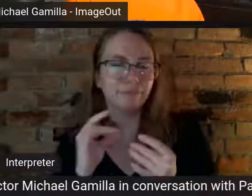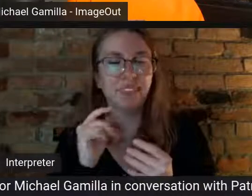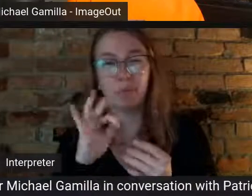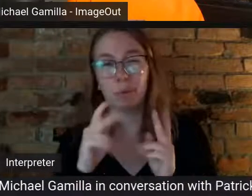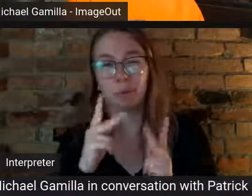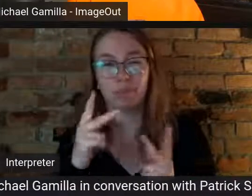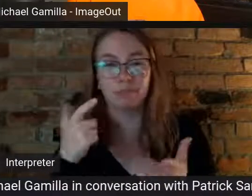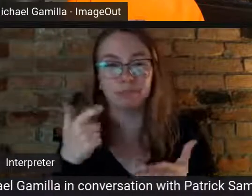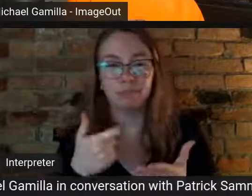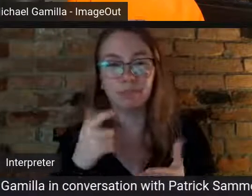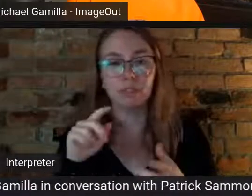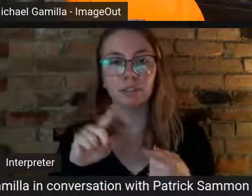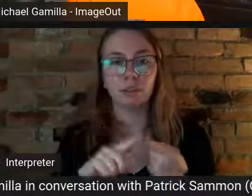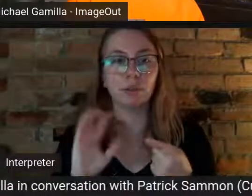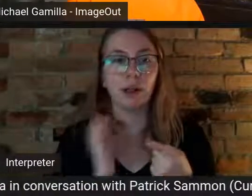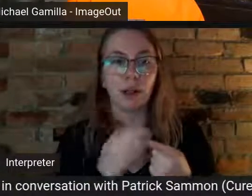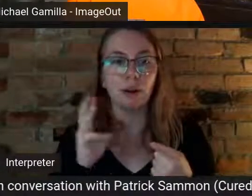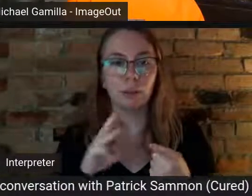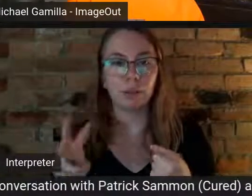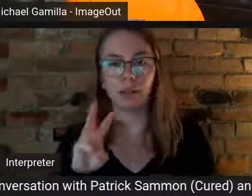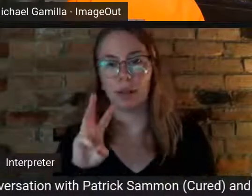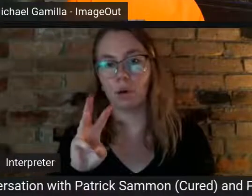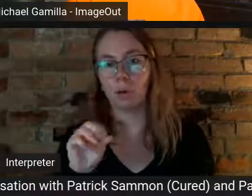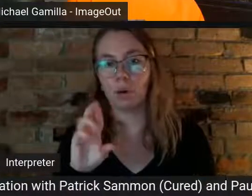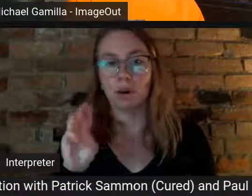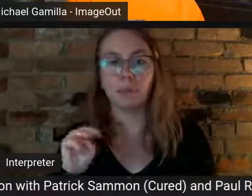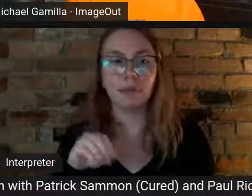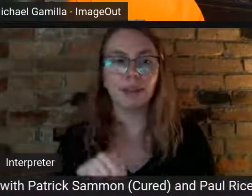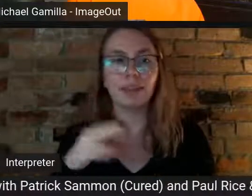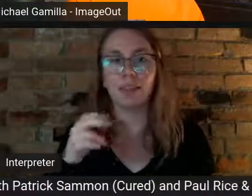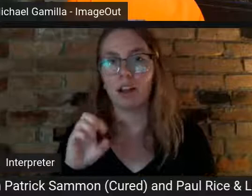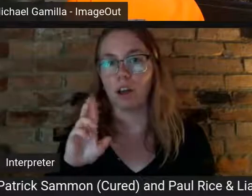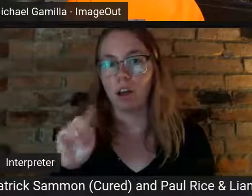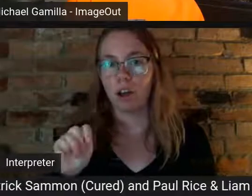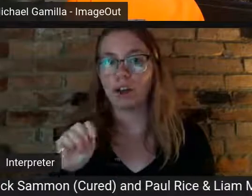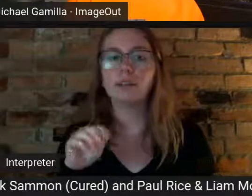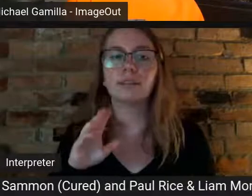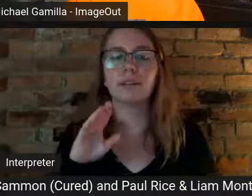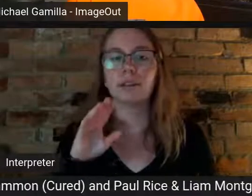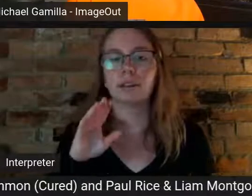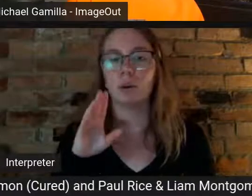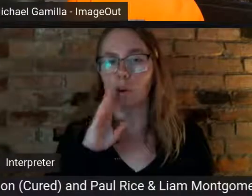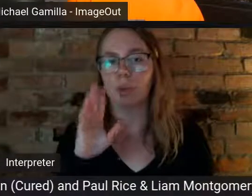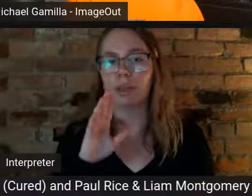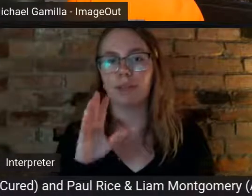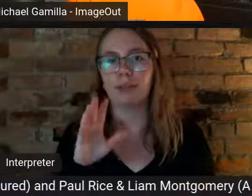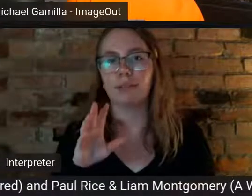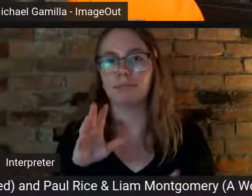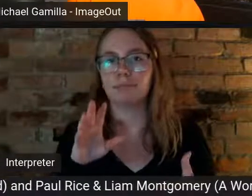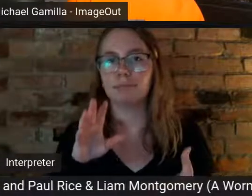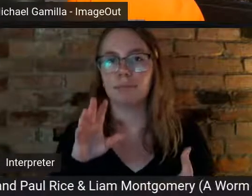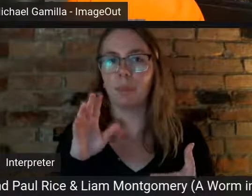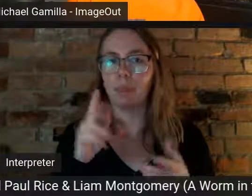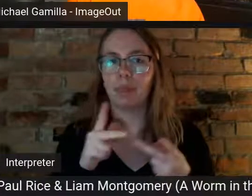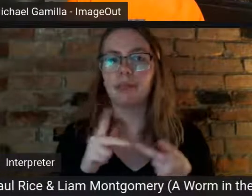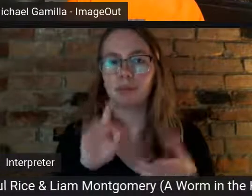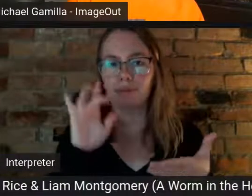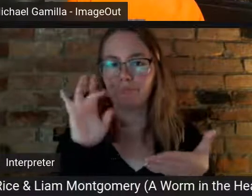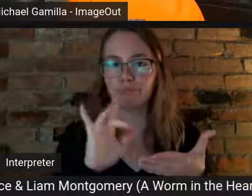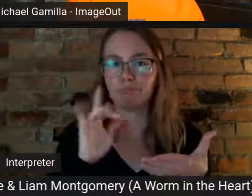website, awormintheheart.com, there'll be a link for people to donate to the LGBT network in Russia, which will